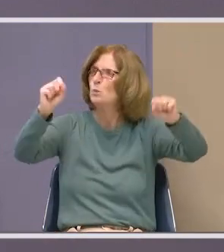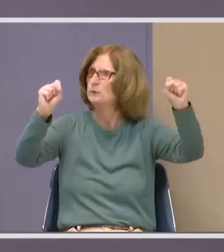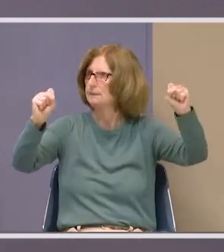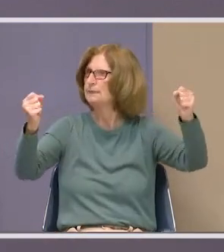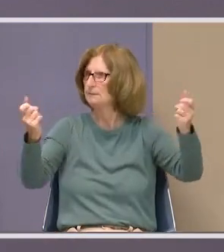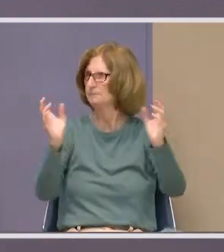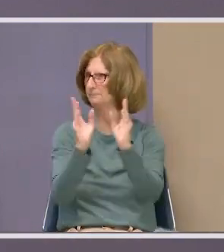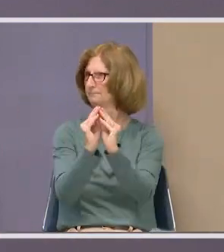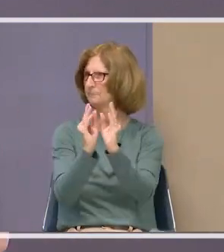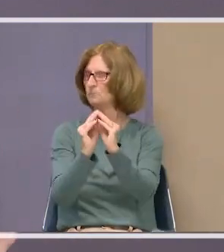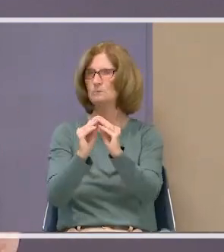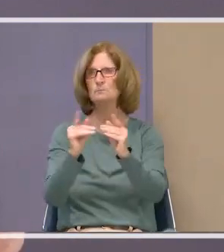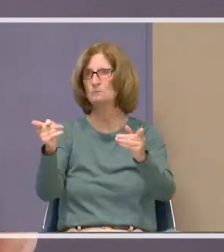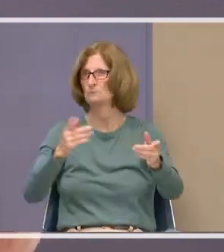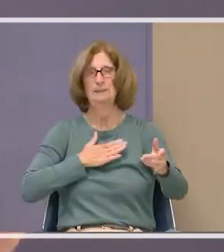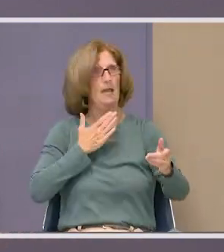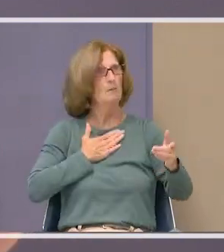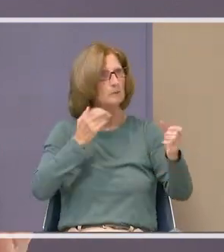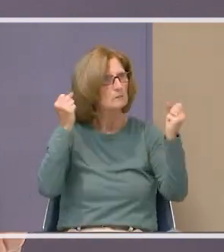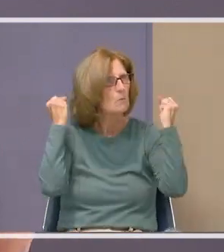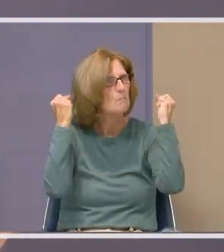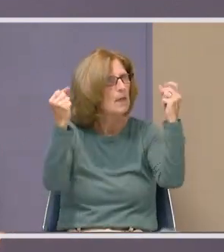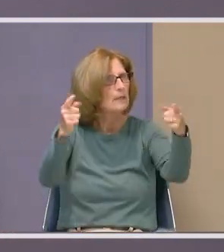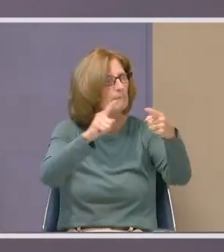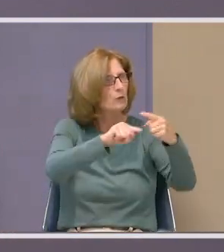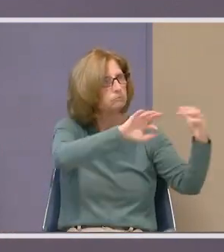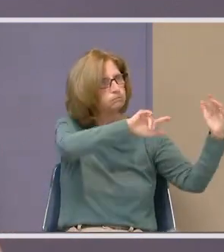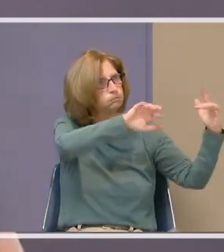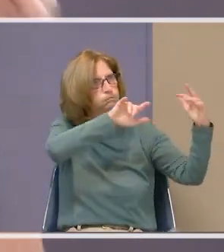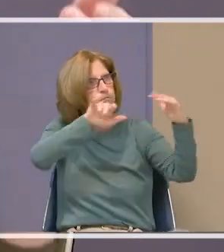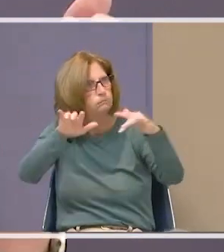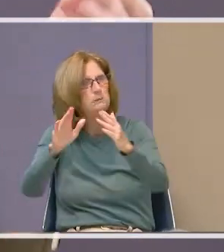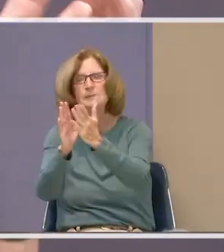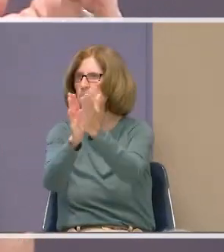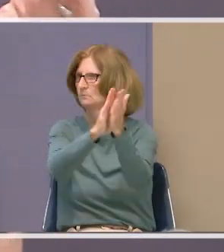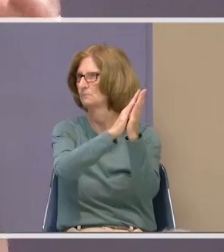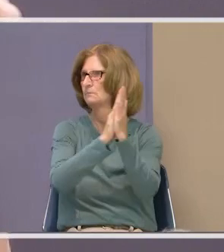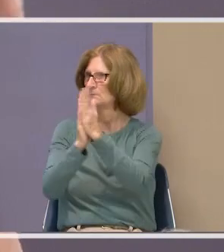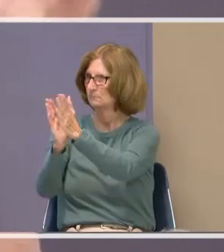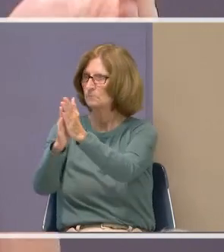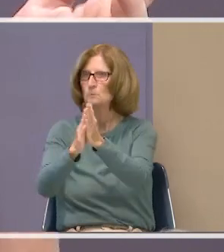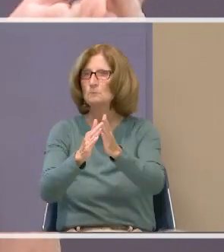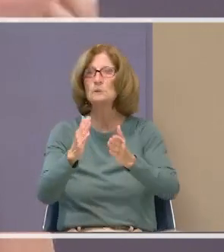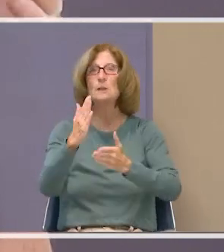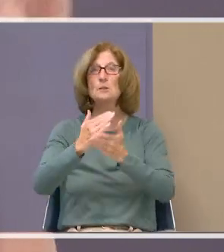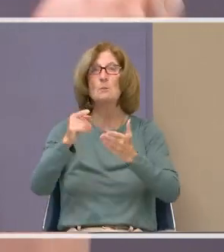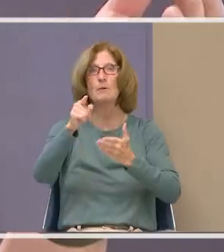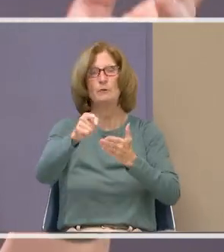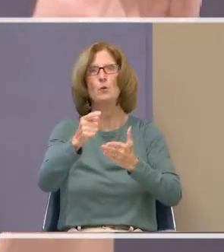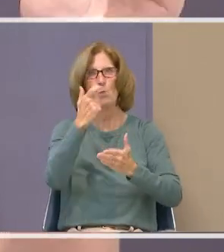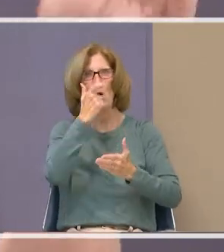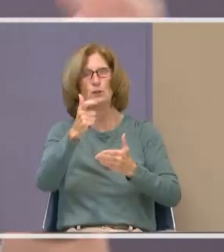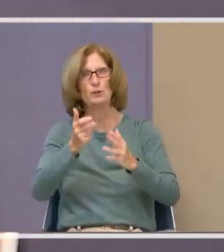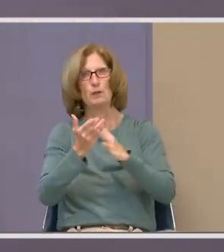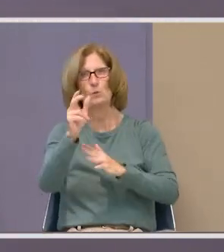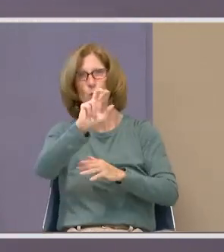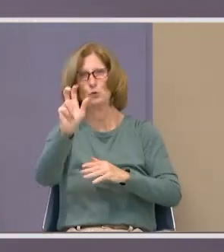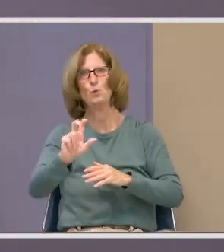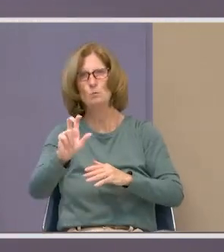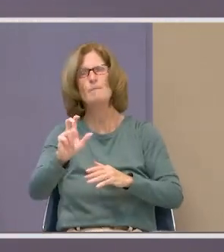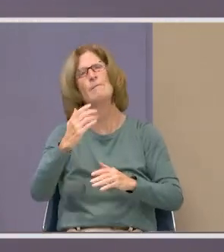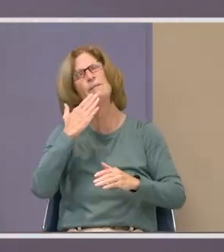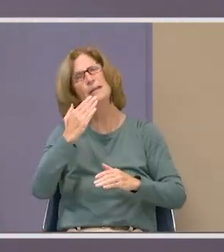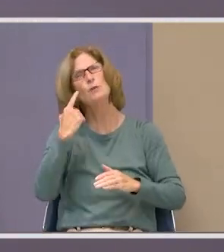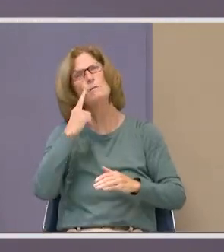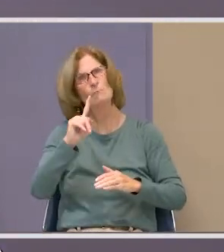tonight. Really glad so many of you could make it out. For those folks that are joining via Zoom, thank you also for taking time